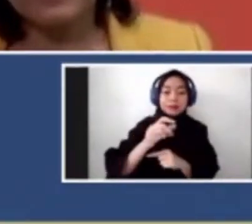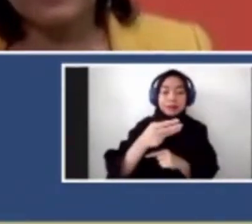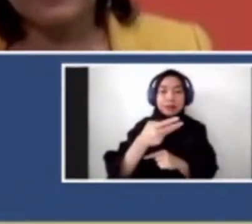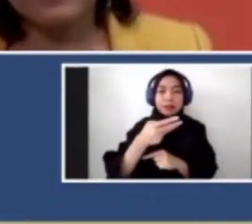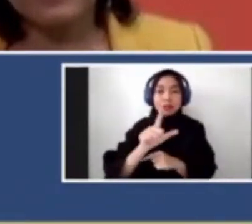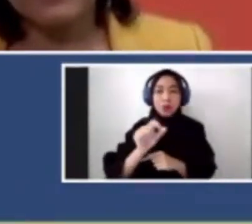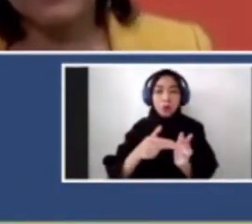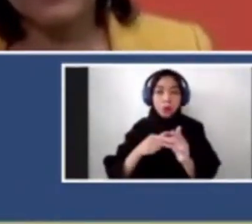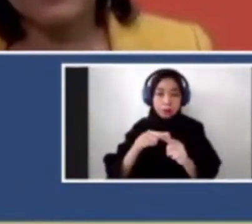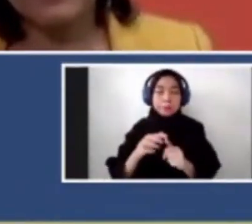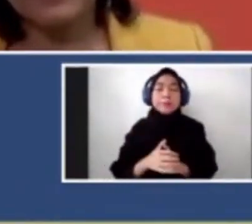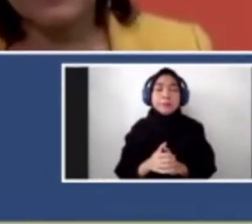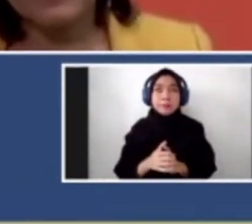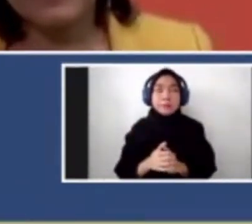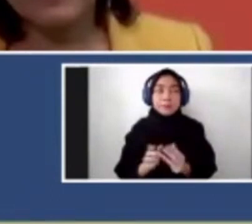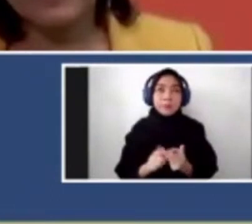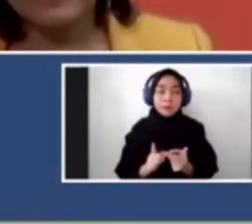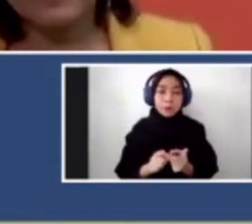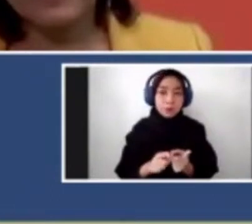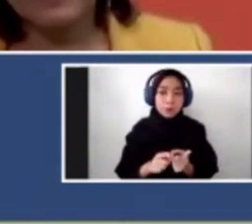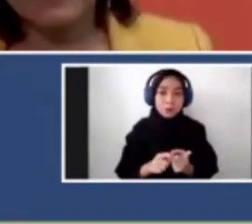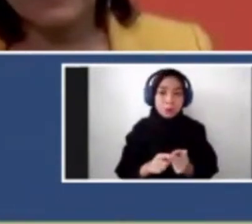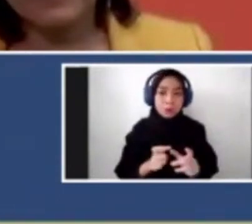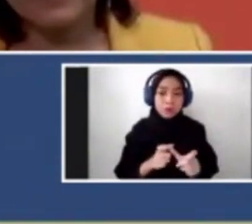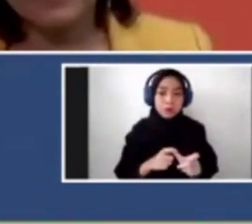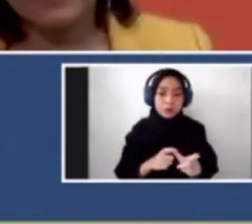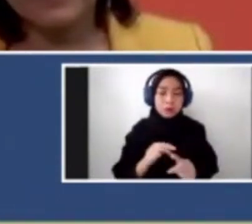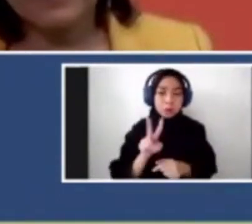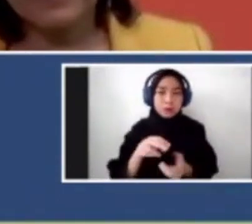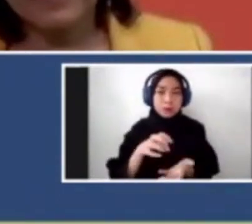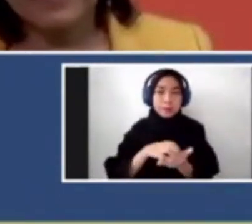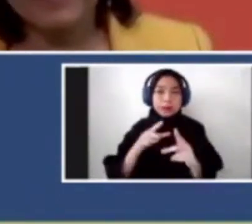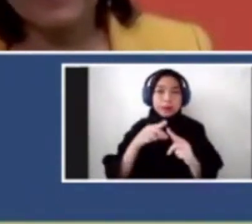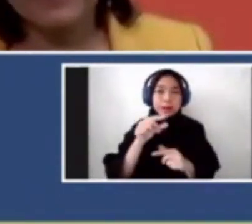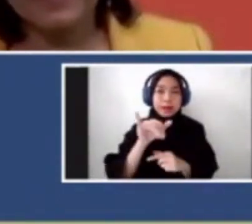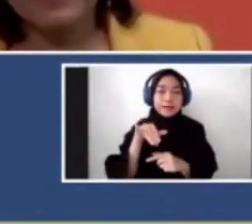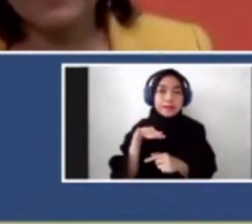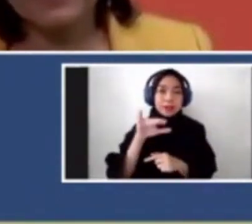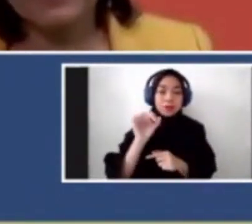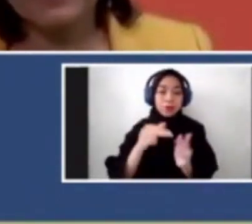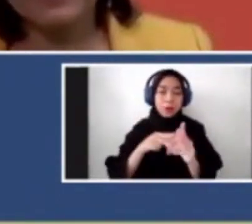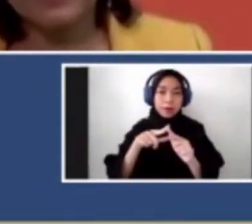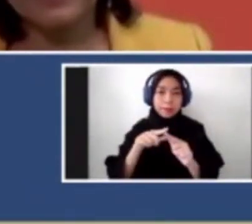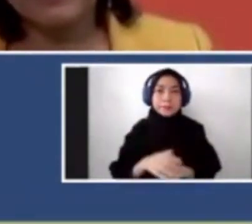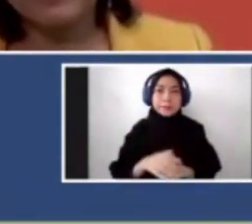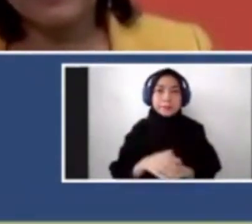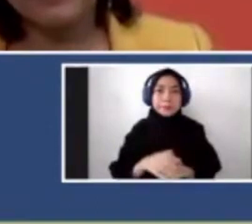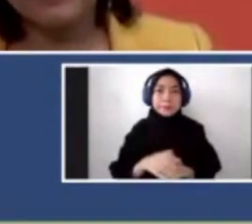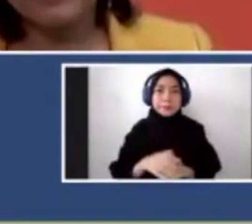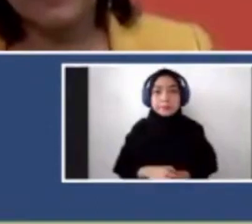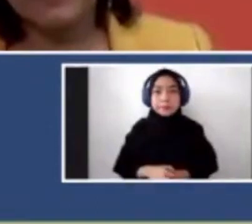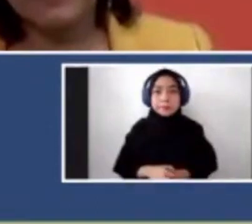studied a second master degree in School of Design, Arizona State University, Tempe, Arizona, USA.